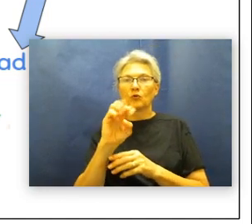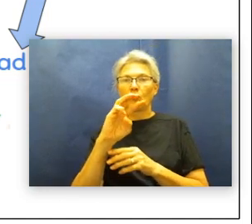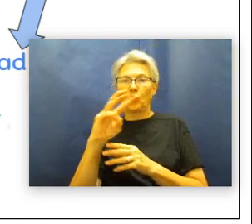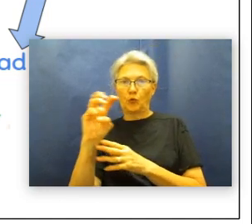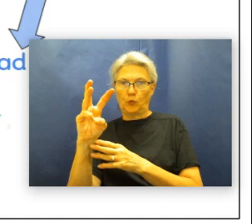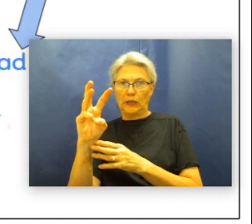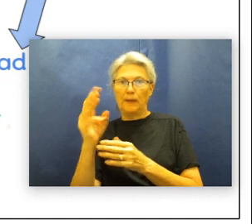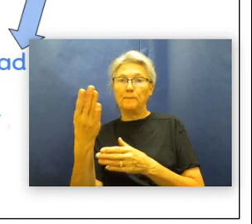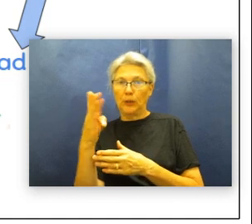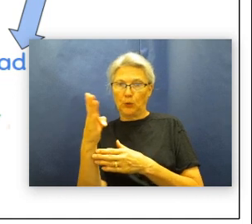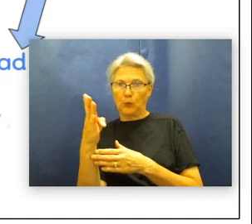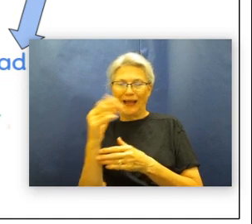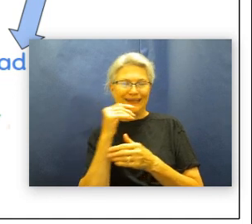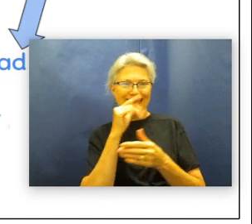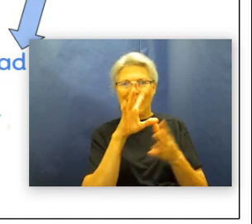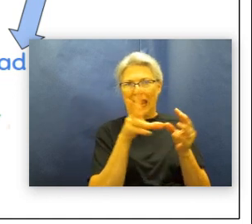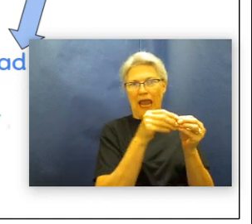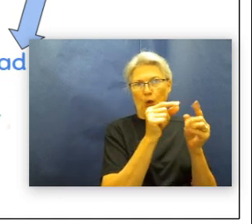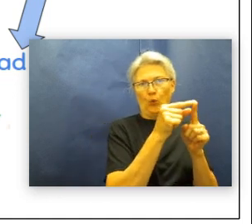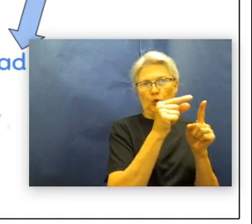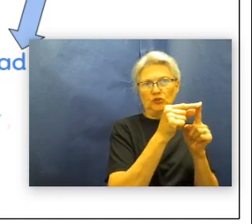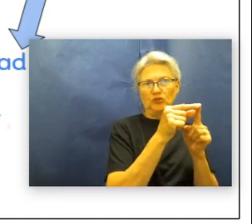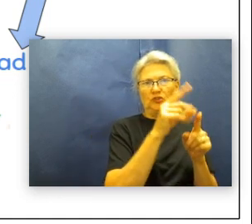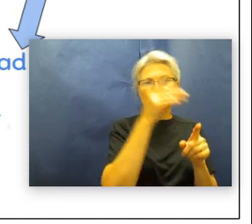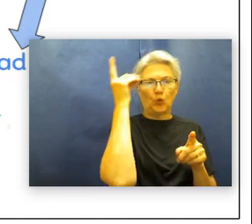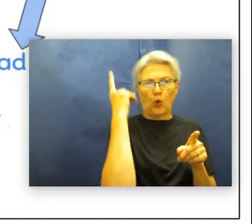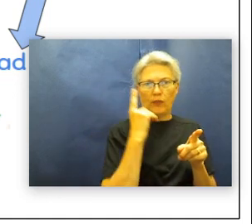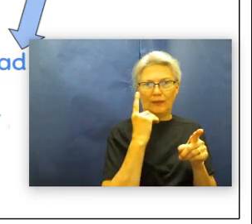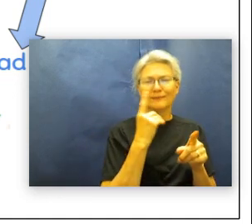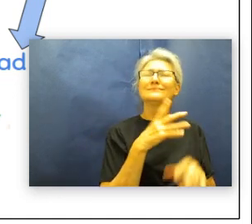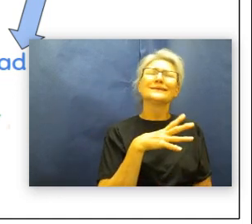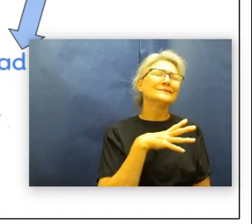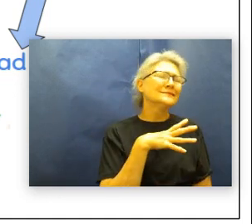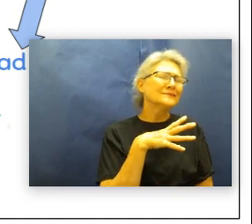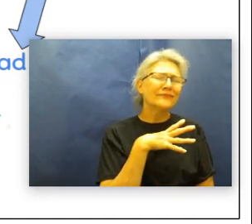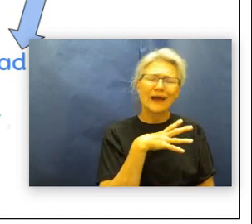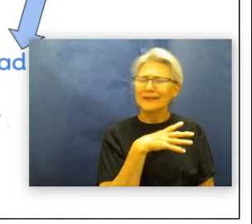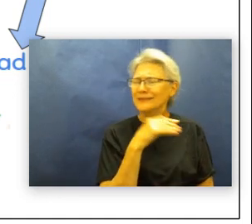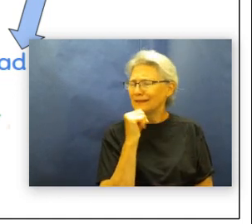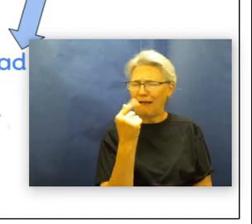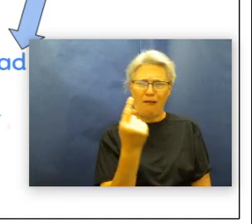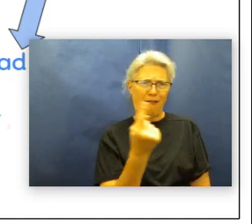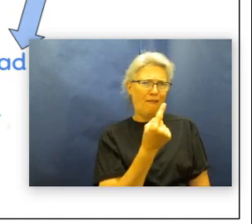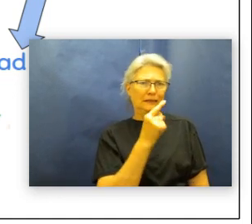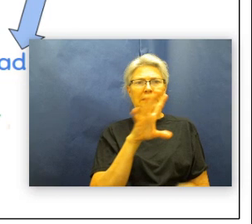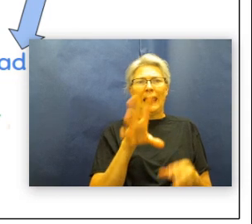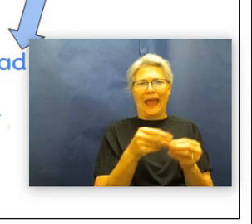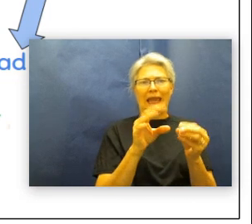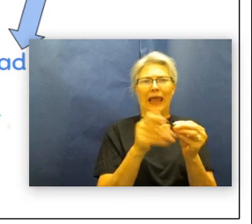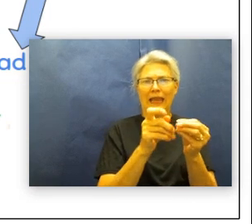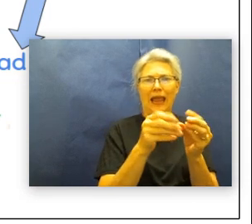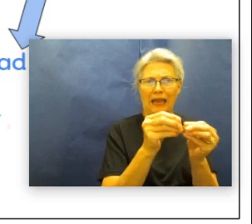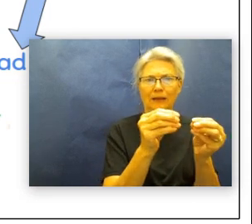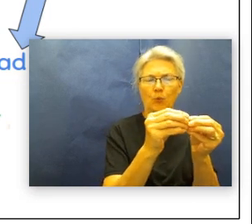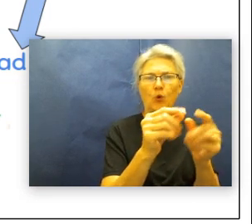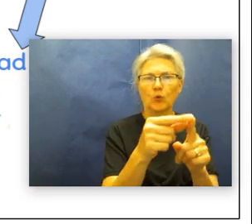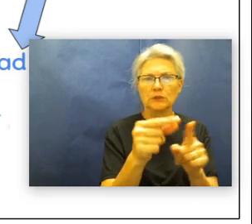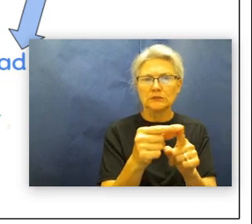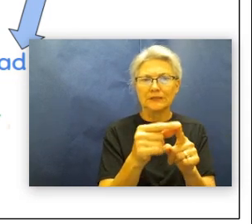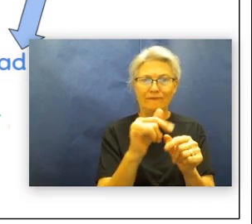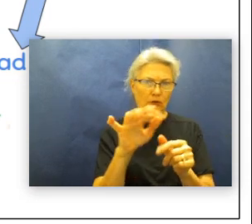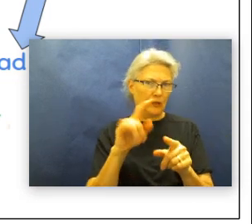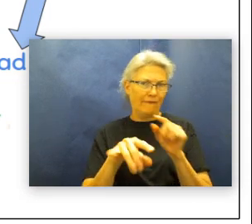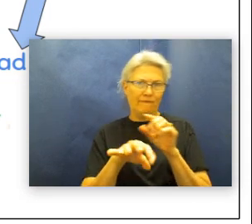I didn't add any extra words to Dorothy, and that's okay. You don't always have to add more words if you can't find